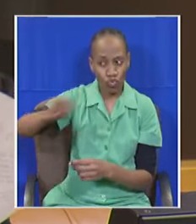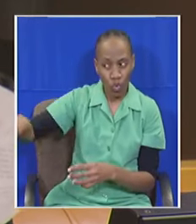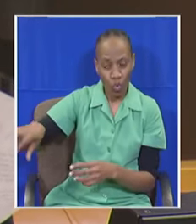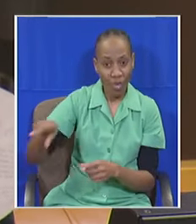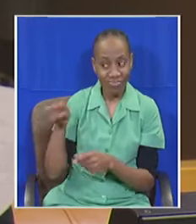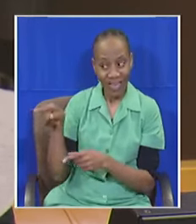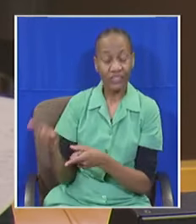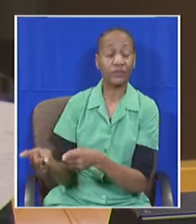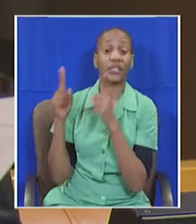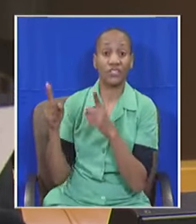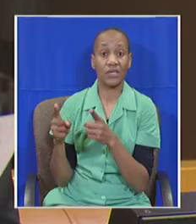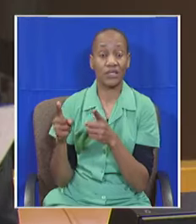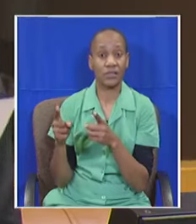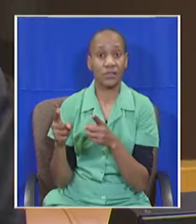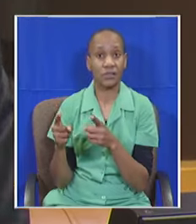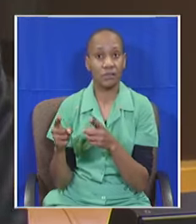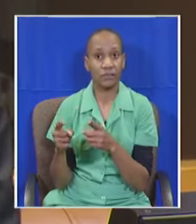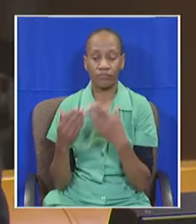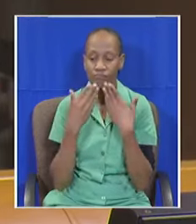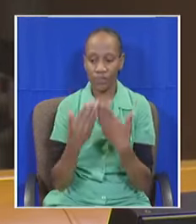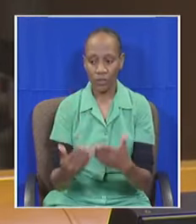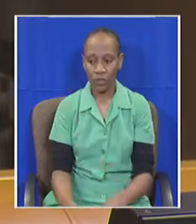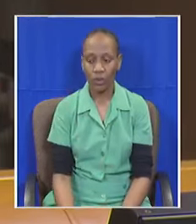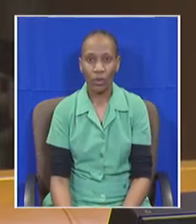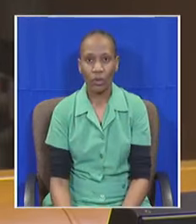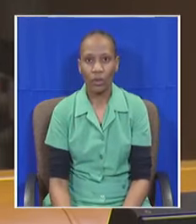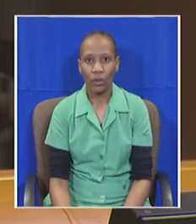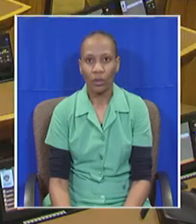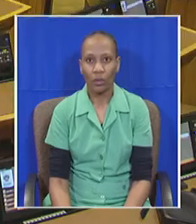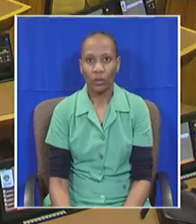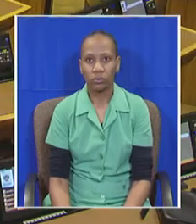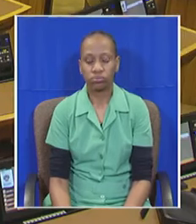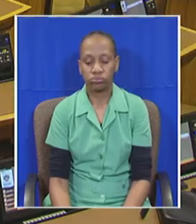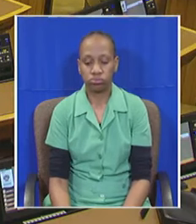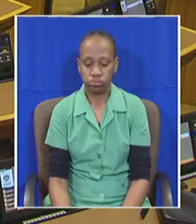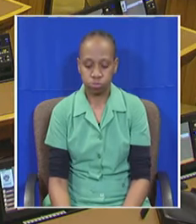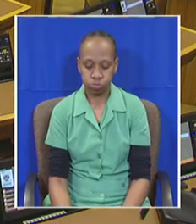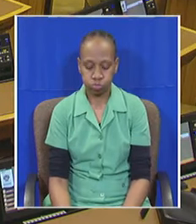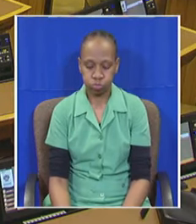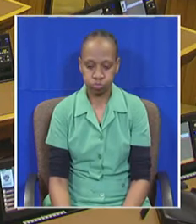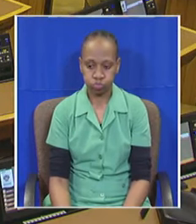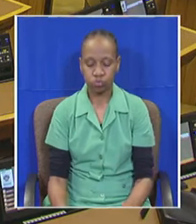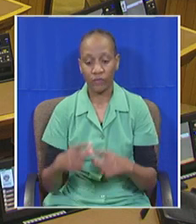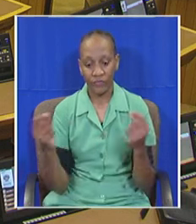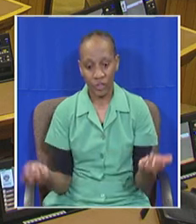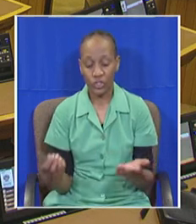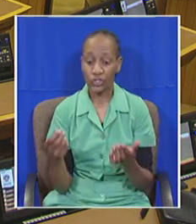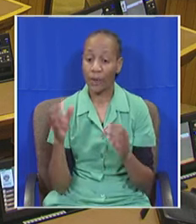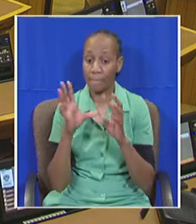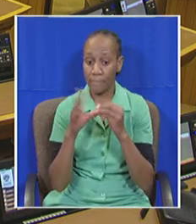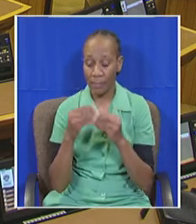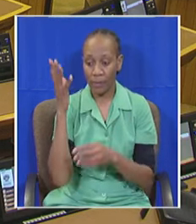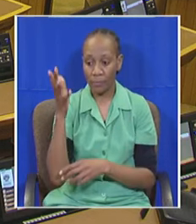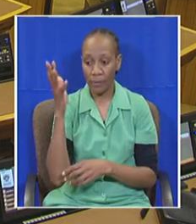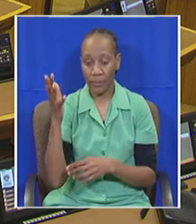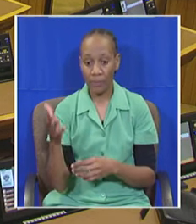is dangerous and harmful. Nakensa manana. Nakensa. That concludes member statements.